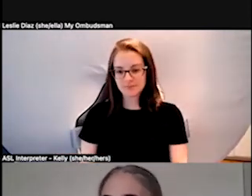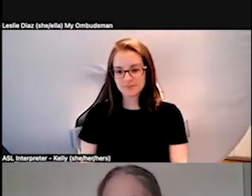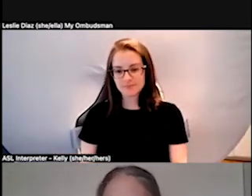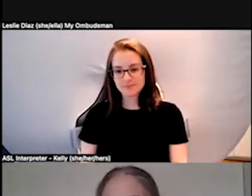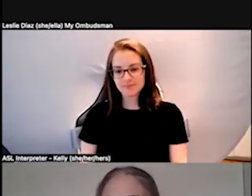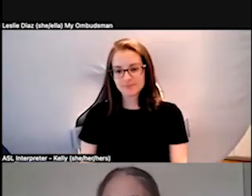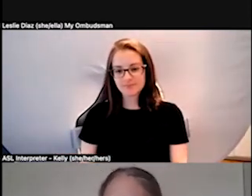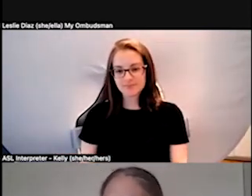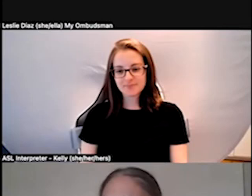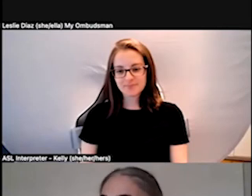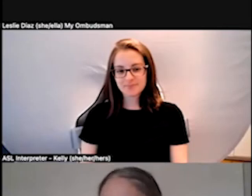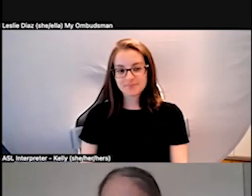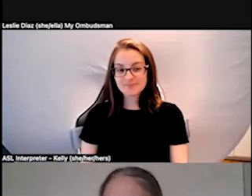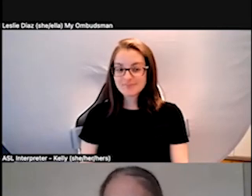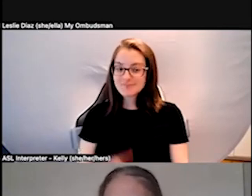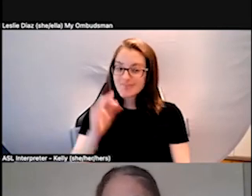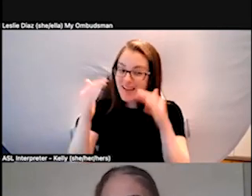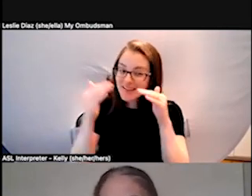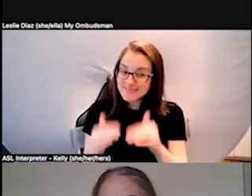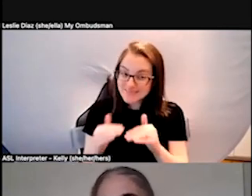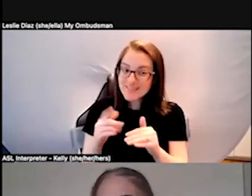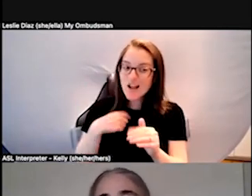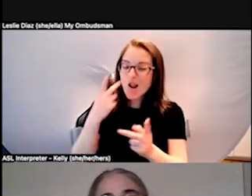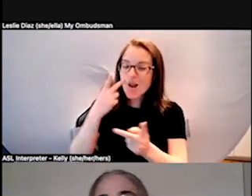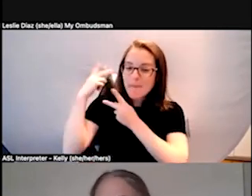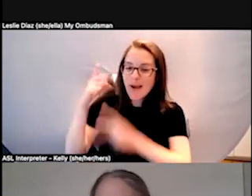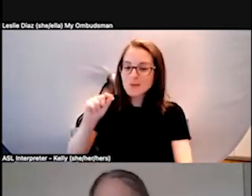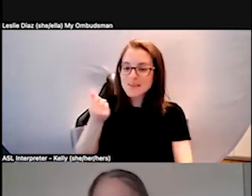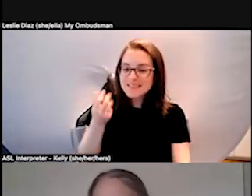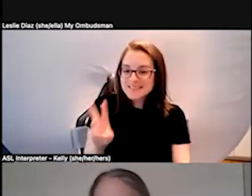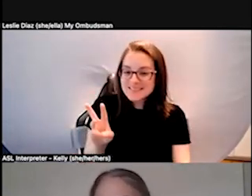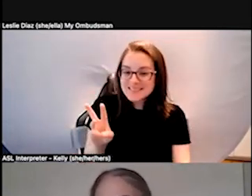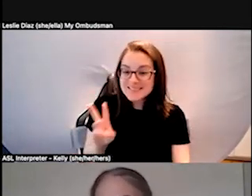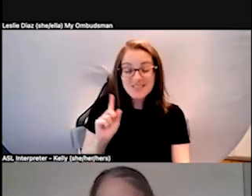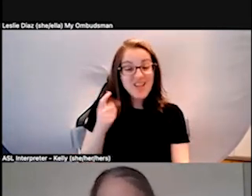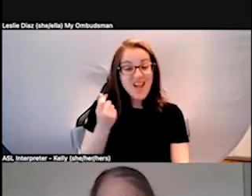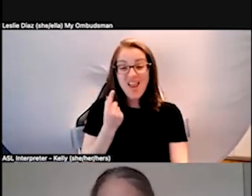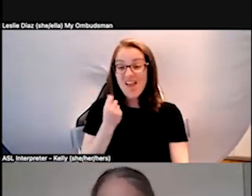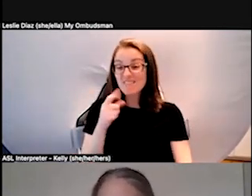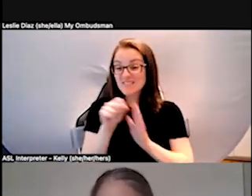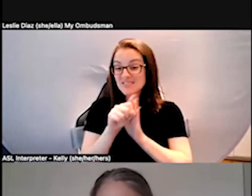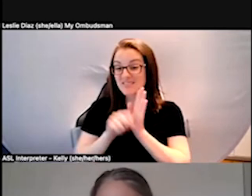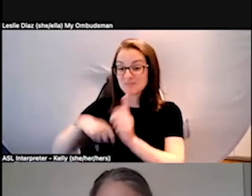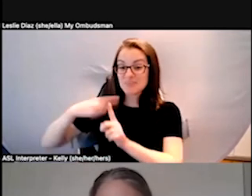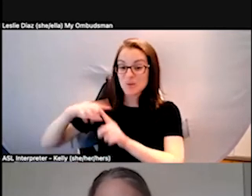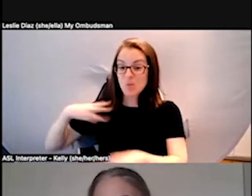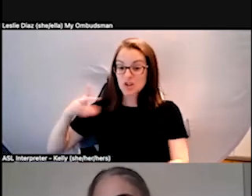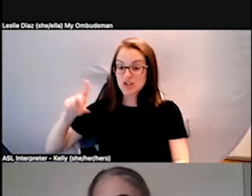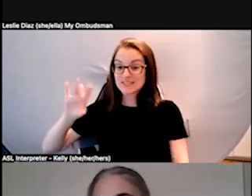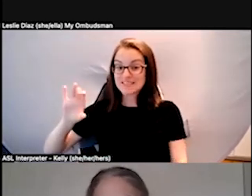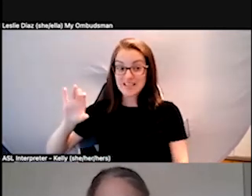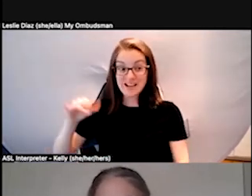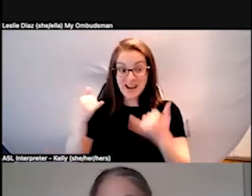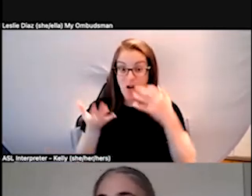go back to what this looked like in June 2016, only 11 states and Washington, D.C. had that protection in